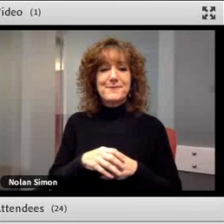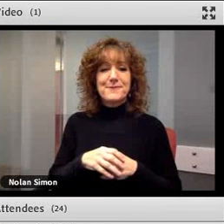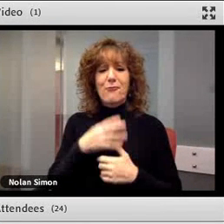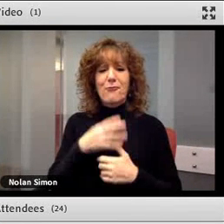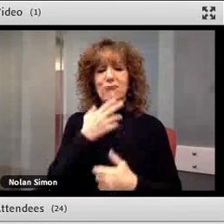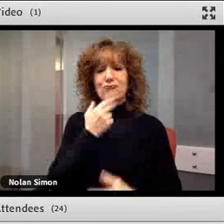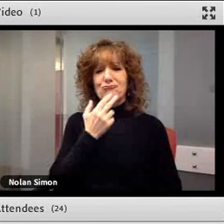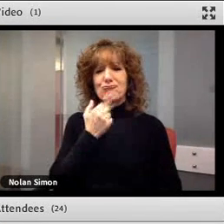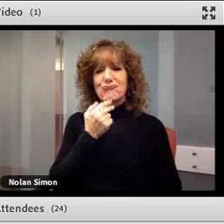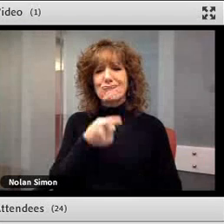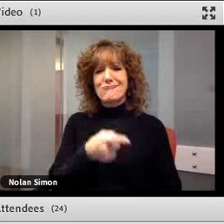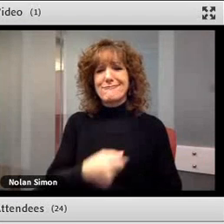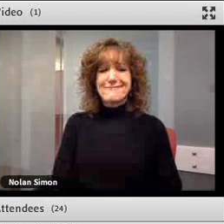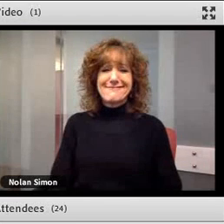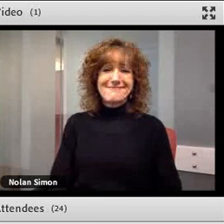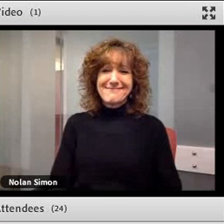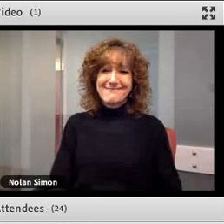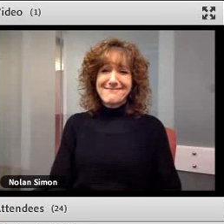Aww.